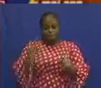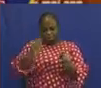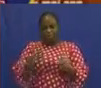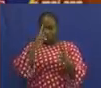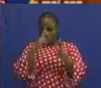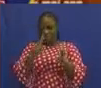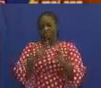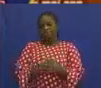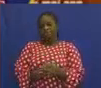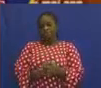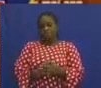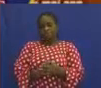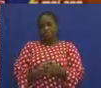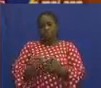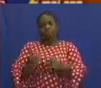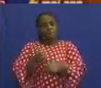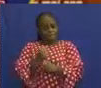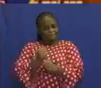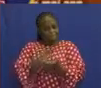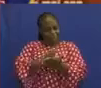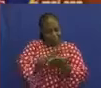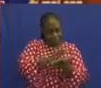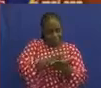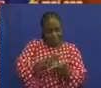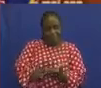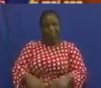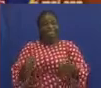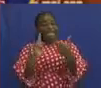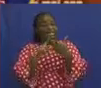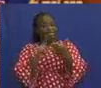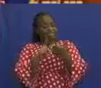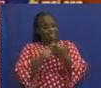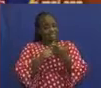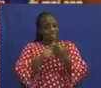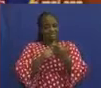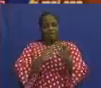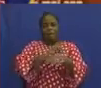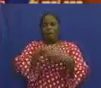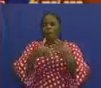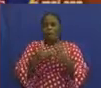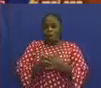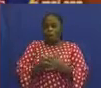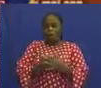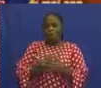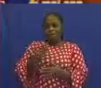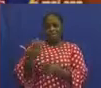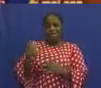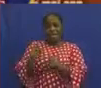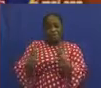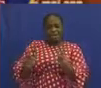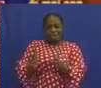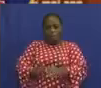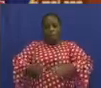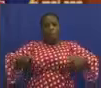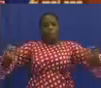respect the enhanced hygiene protocols. Secondly, all such events must be held in